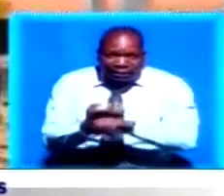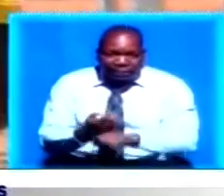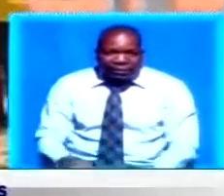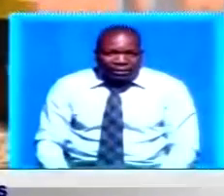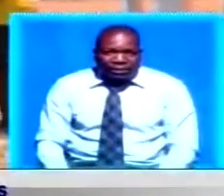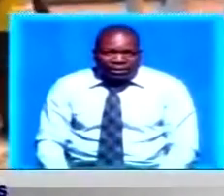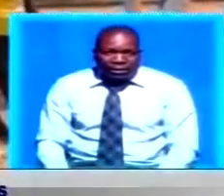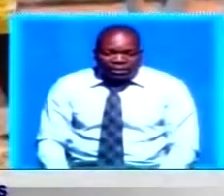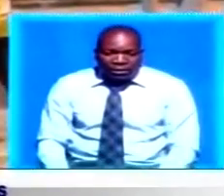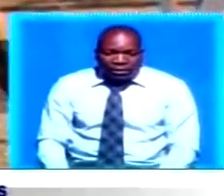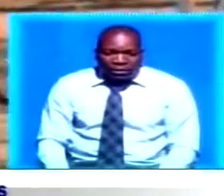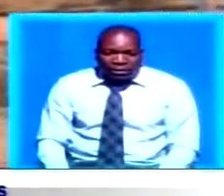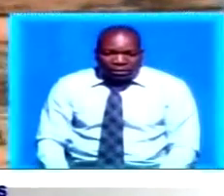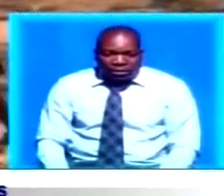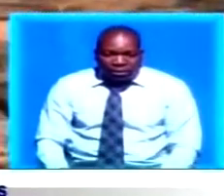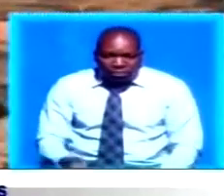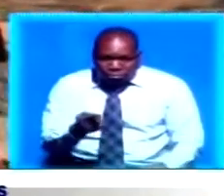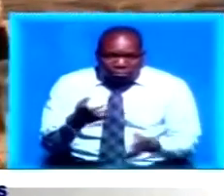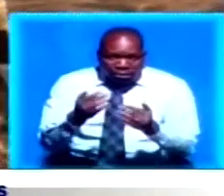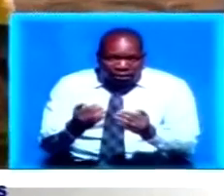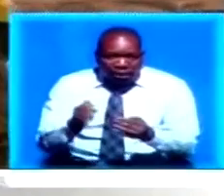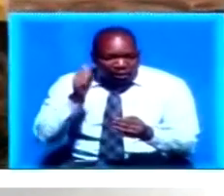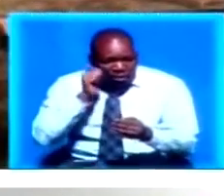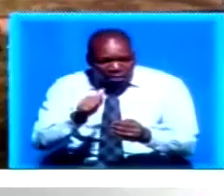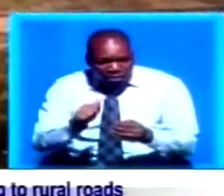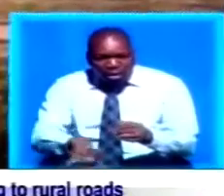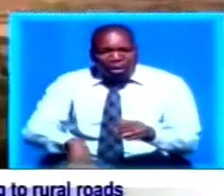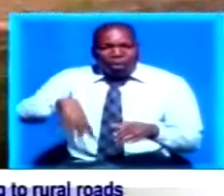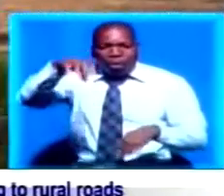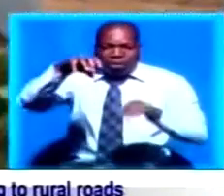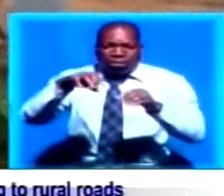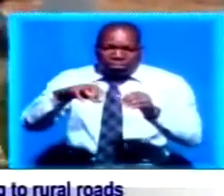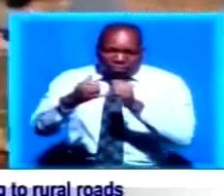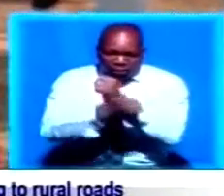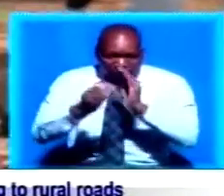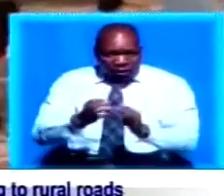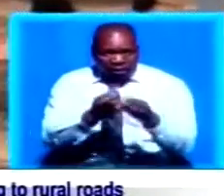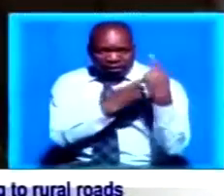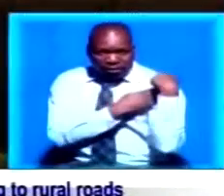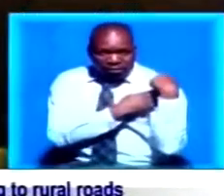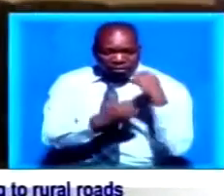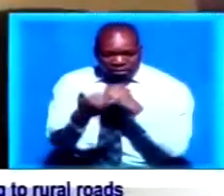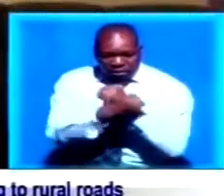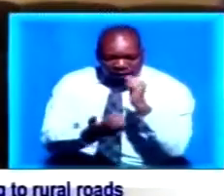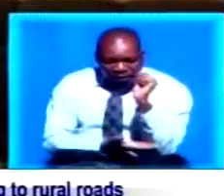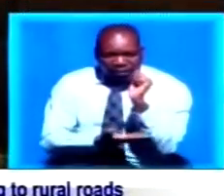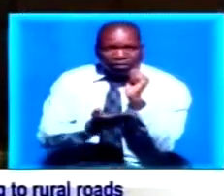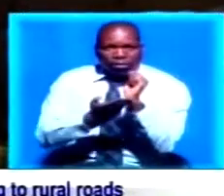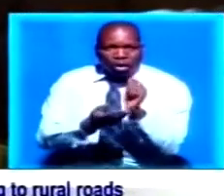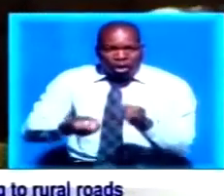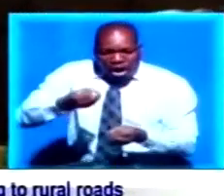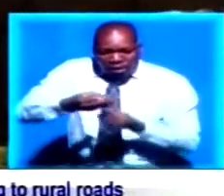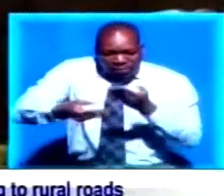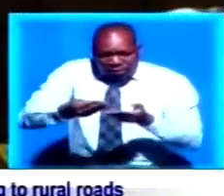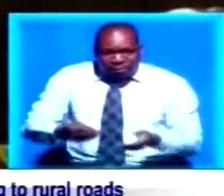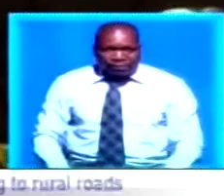that she wants is to see young girls growing up into responsible citizens that contribute to the development of the country. I really want to make